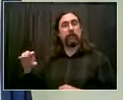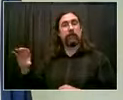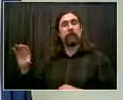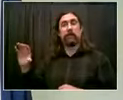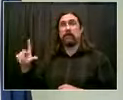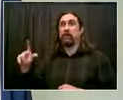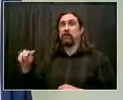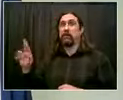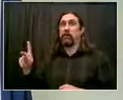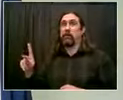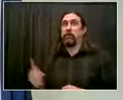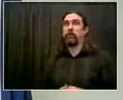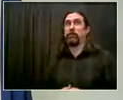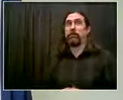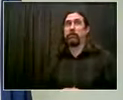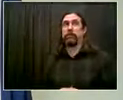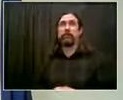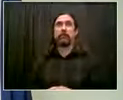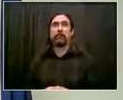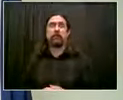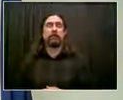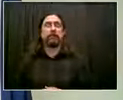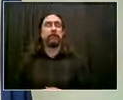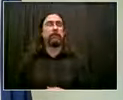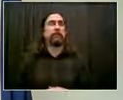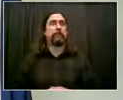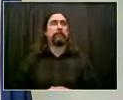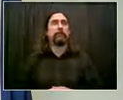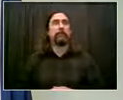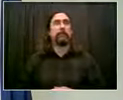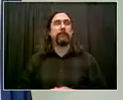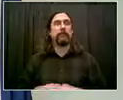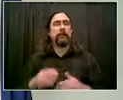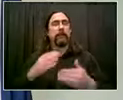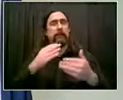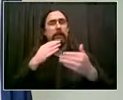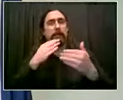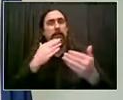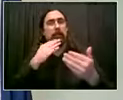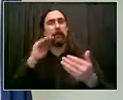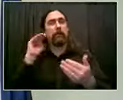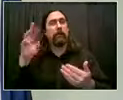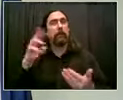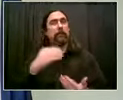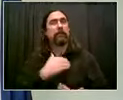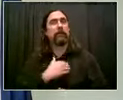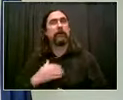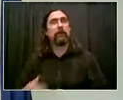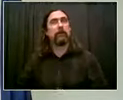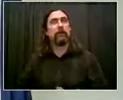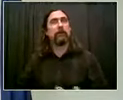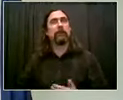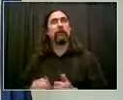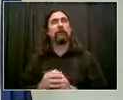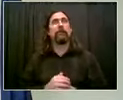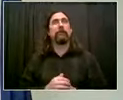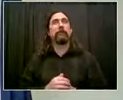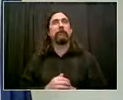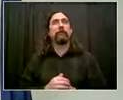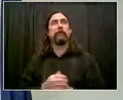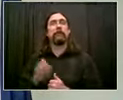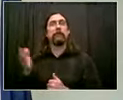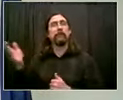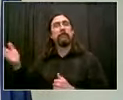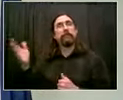thoughts, and my prayers to the family of Justin Wallace. What a tragedy. A young